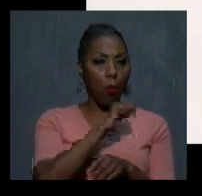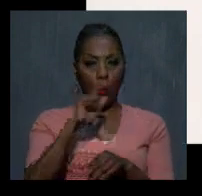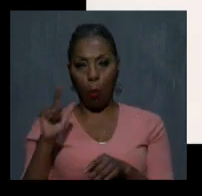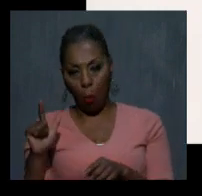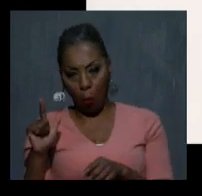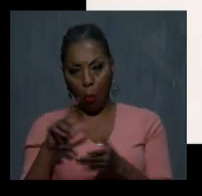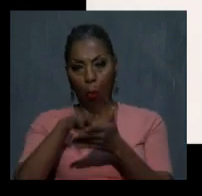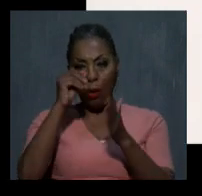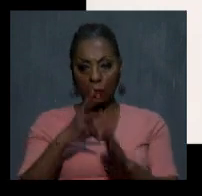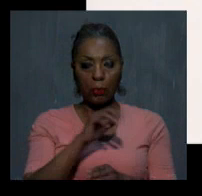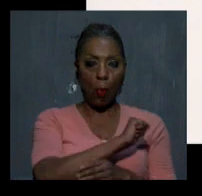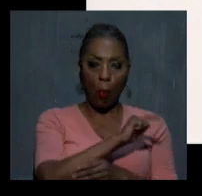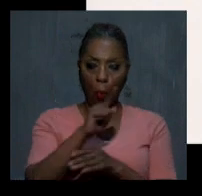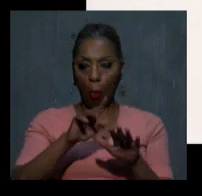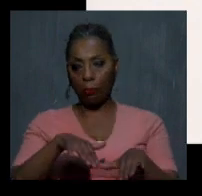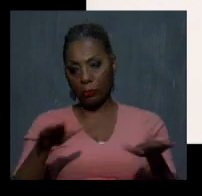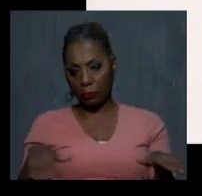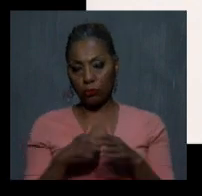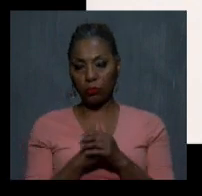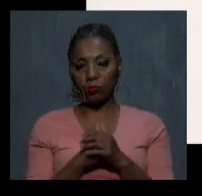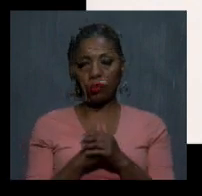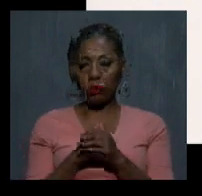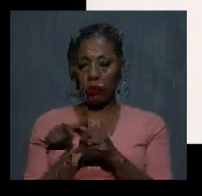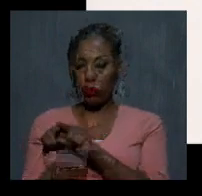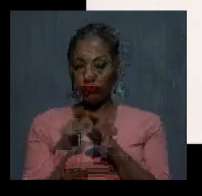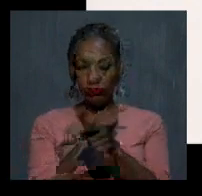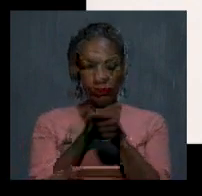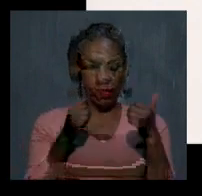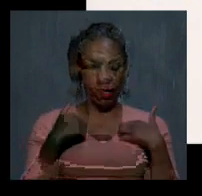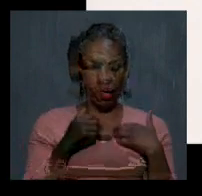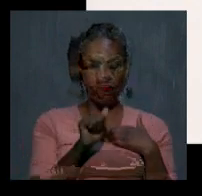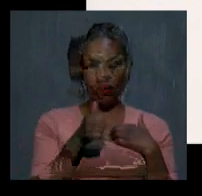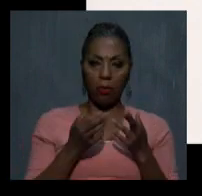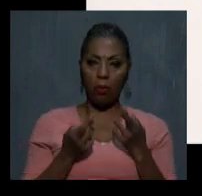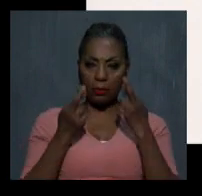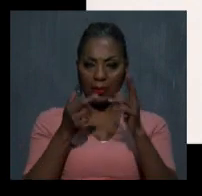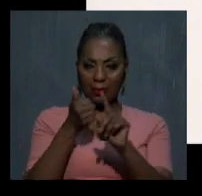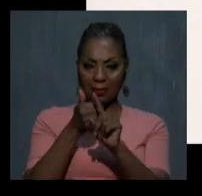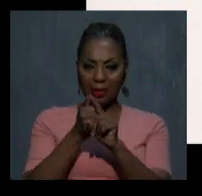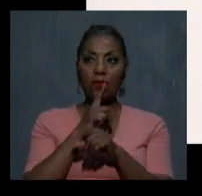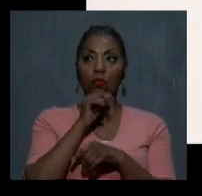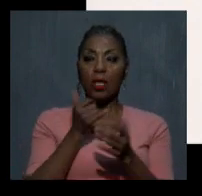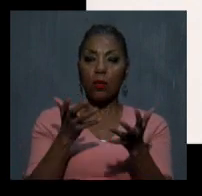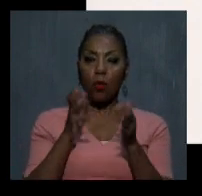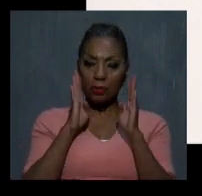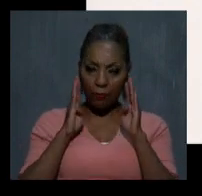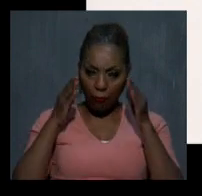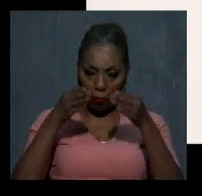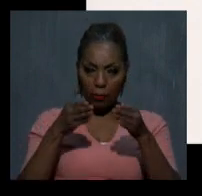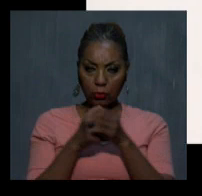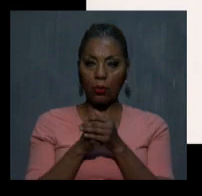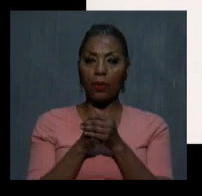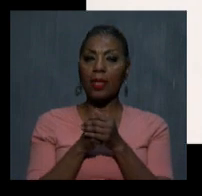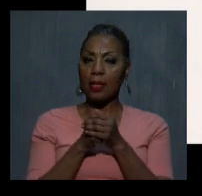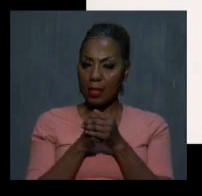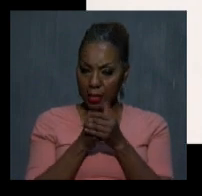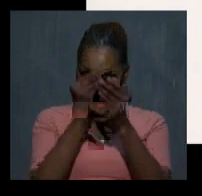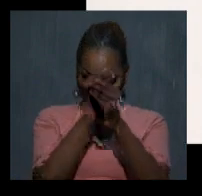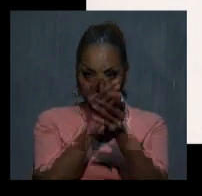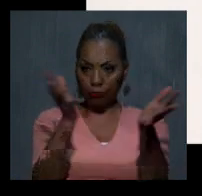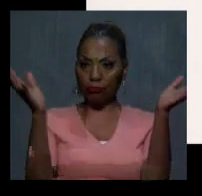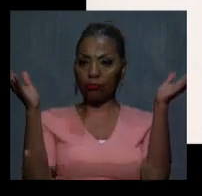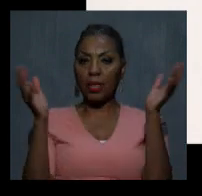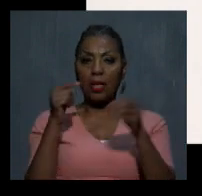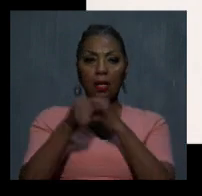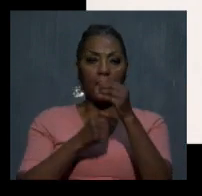all students, all children. I also have a recommendation. Really want to focus on getting out public